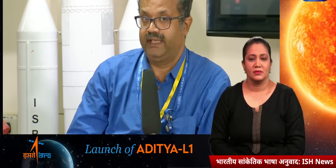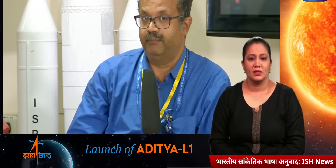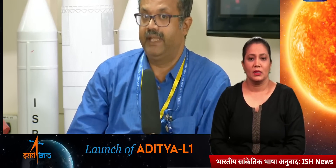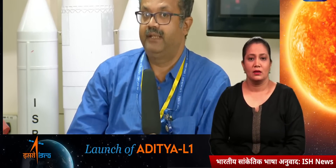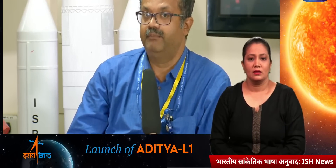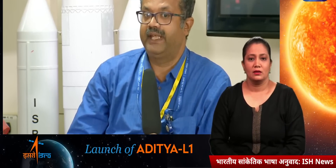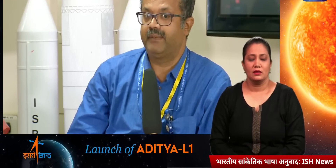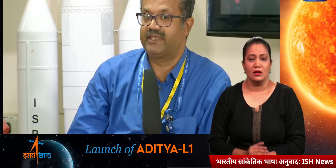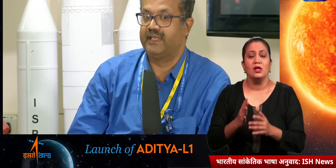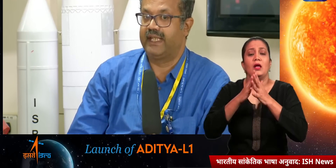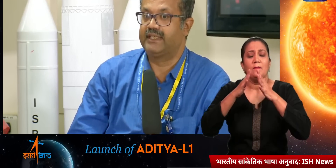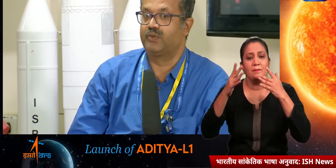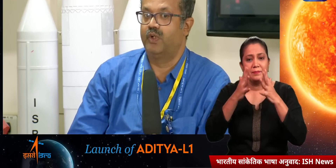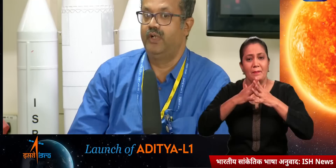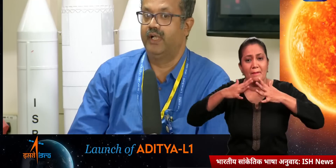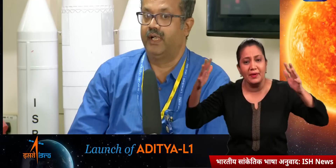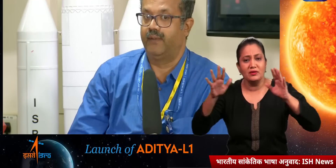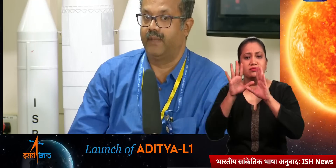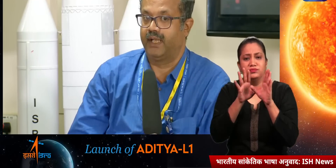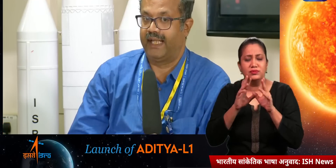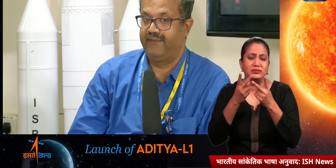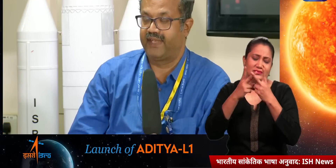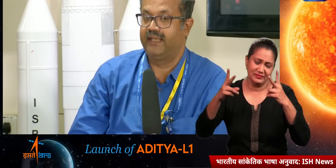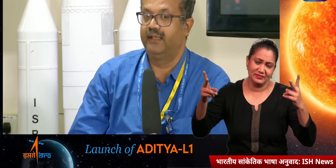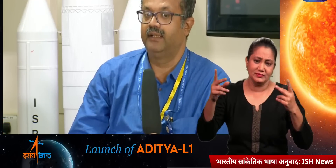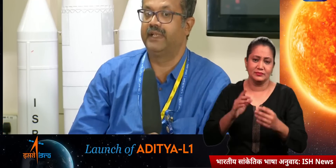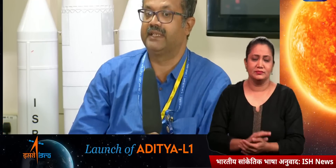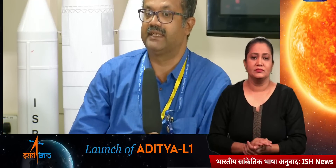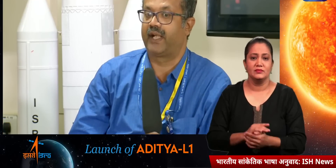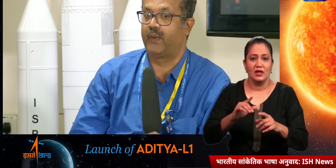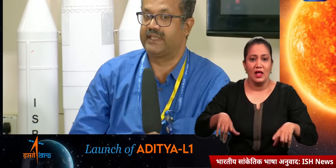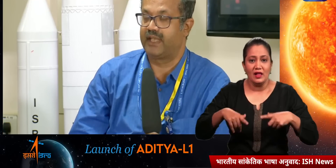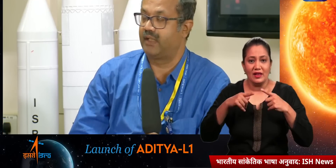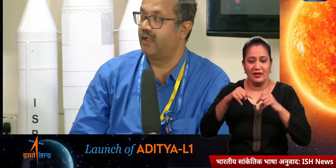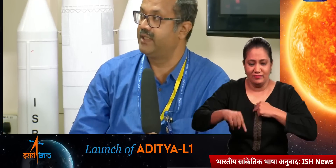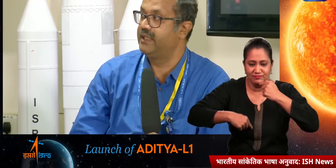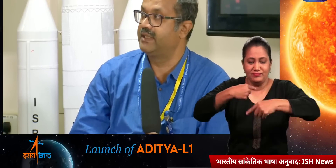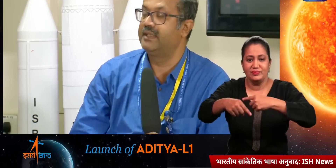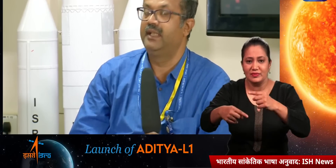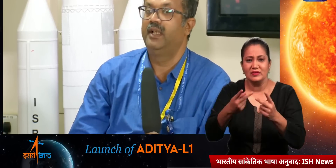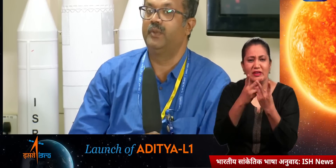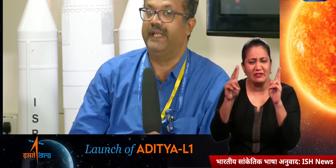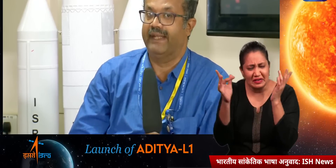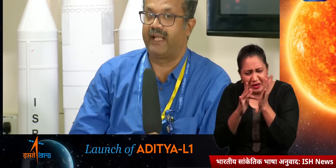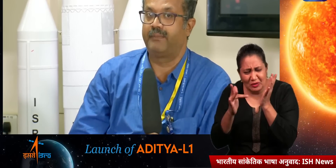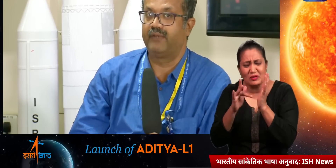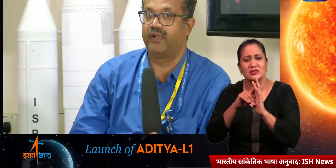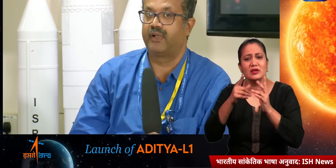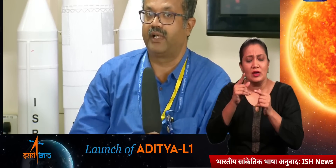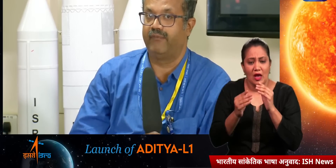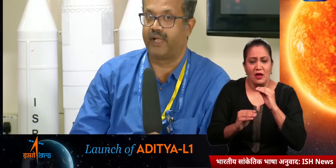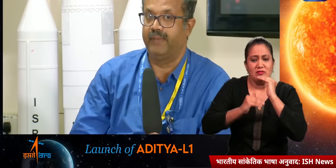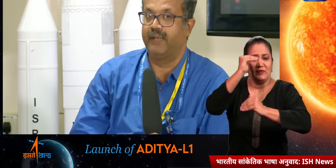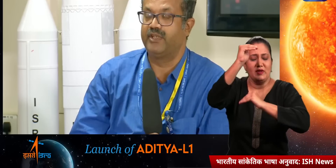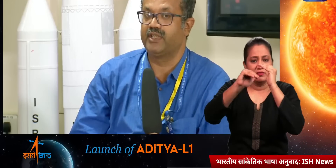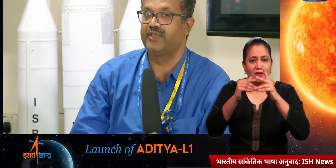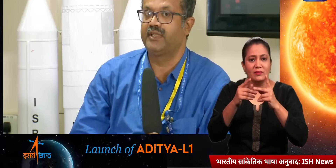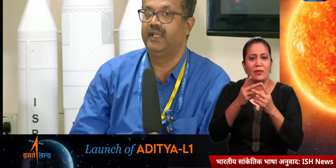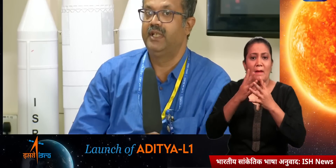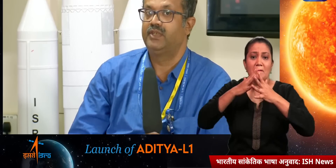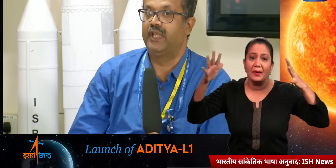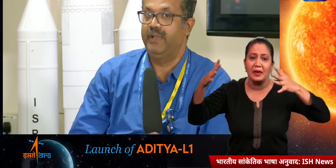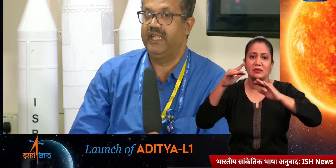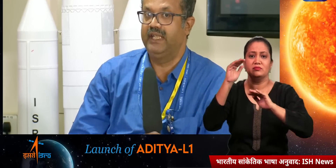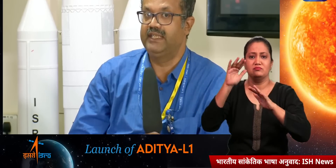also the bigger mission takes its own life cycle because it requires technologies to be developed for a bigger